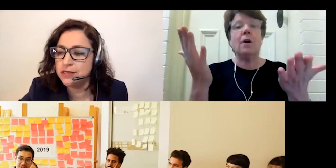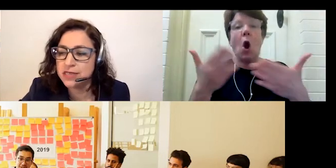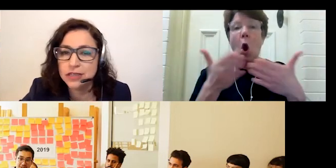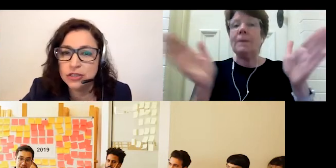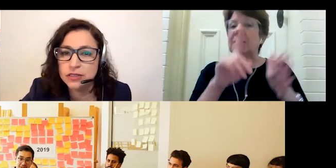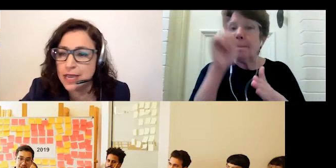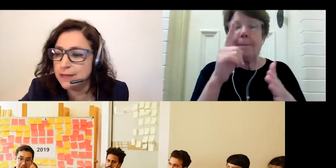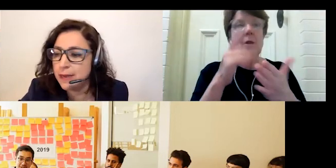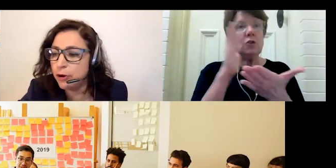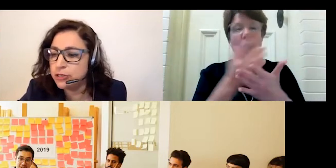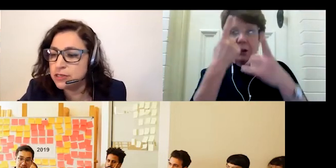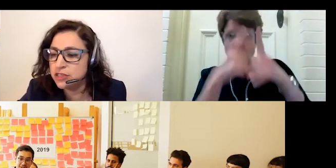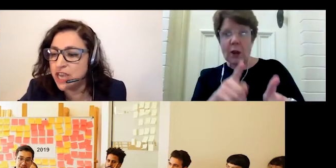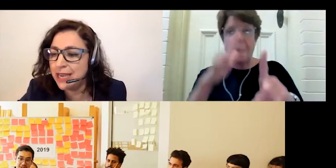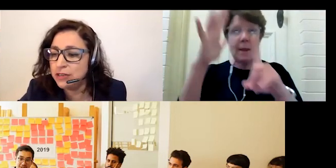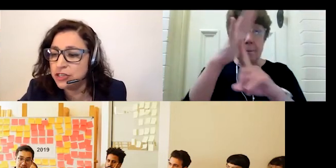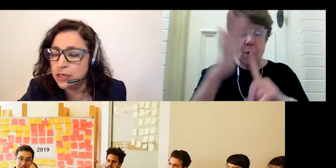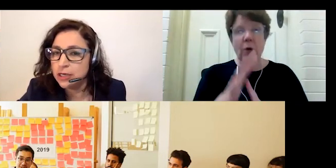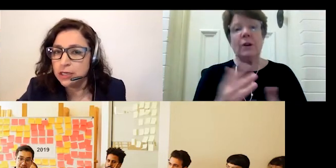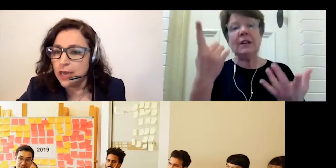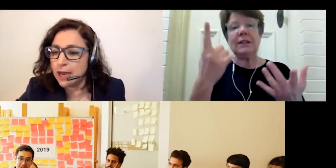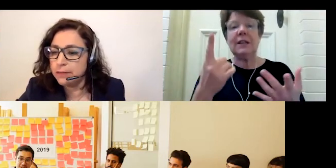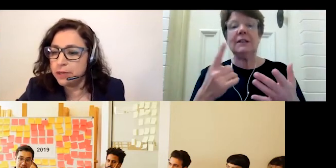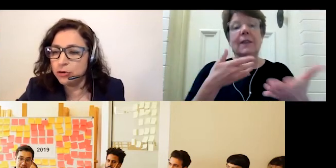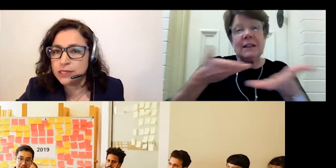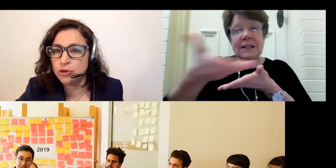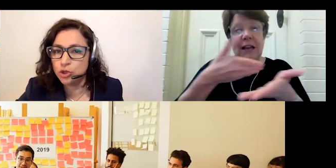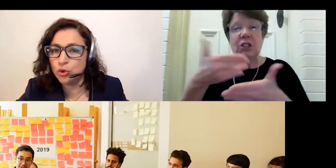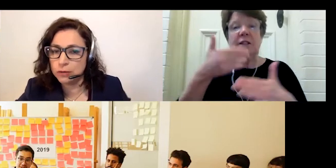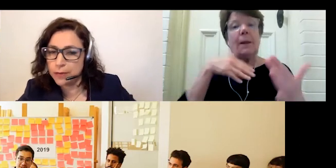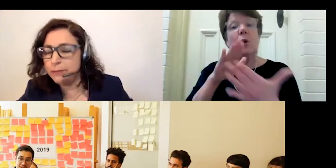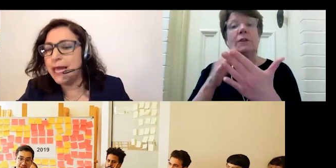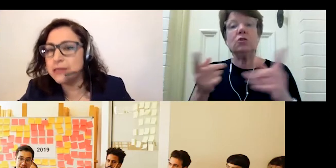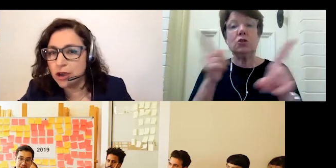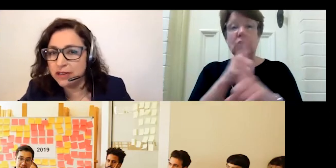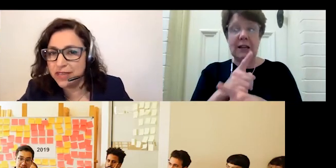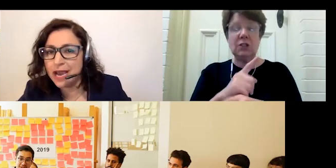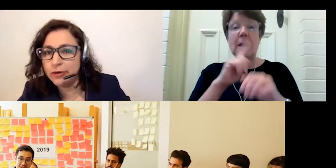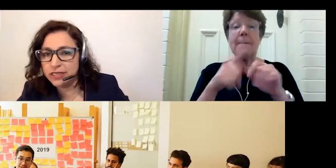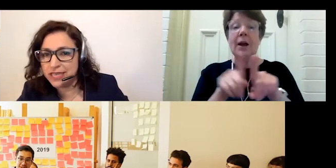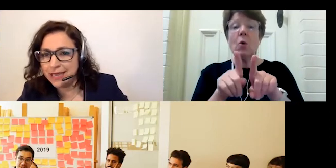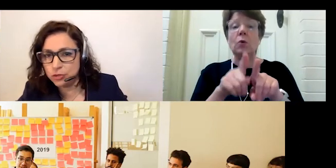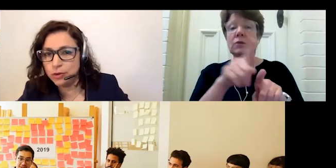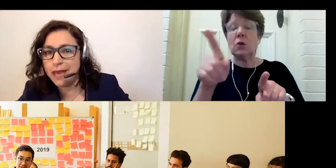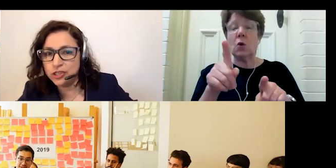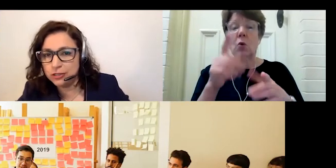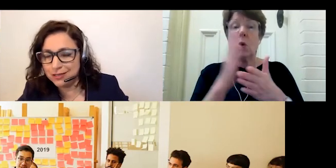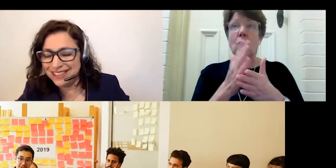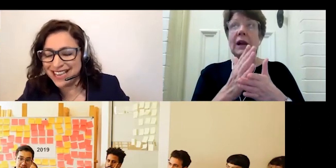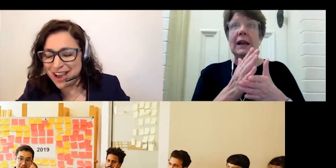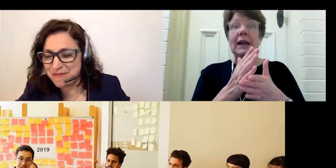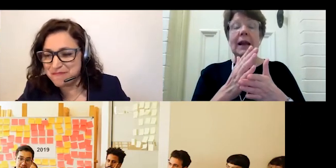the discussions and the approaches to change. But it also took people outside of their current day to